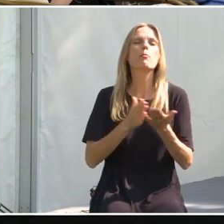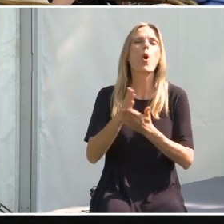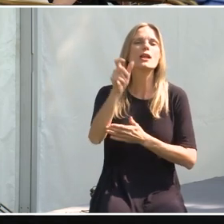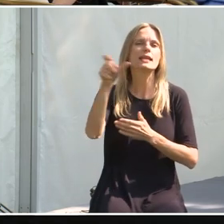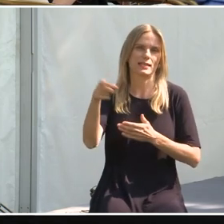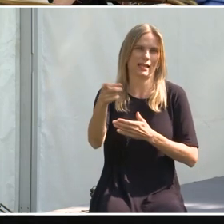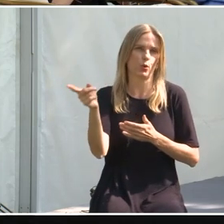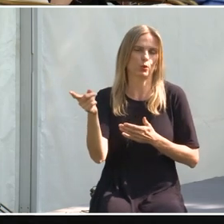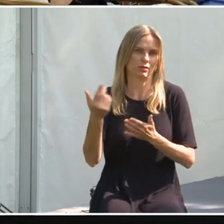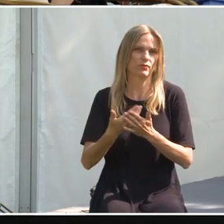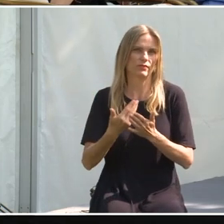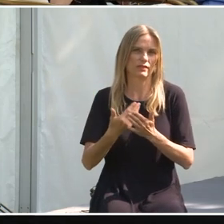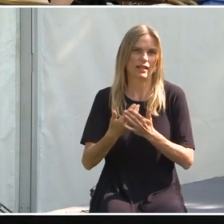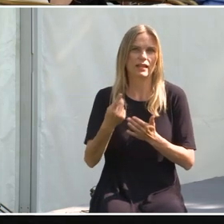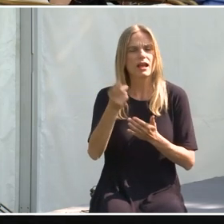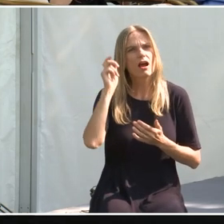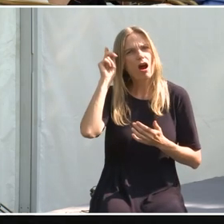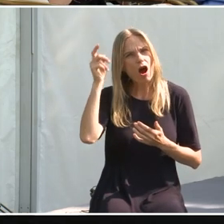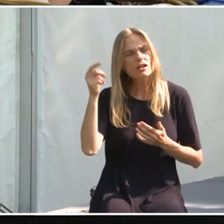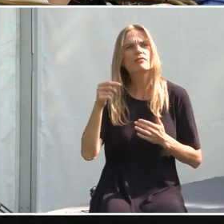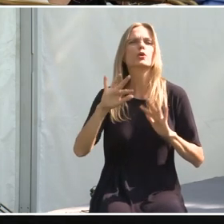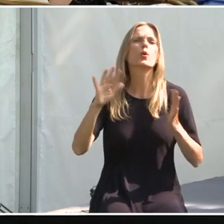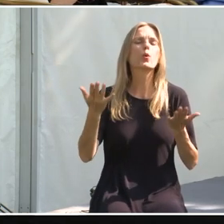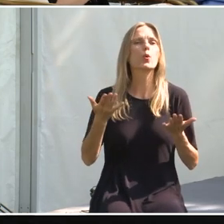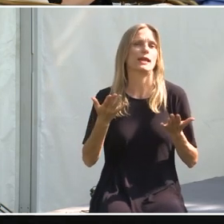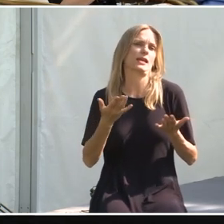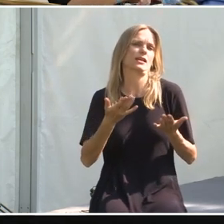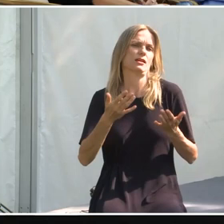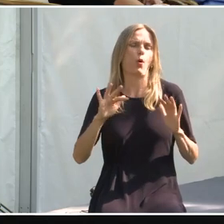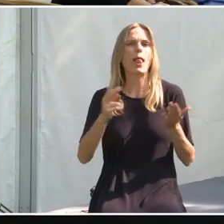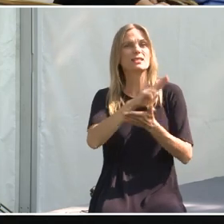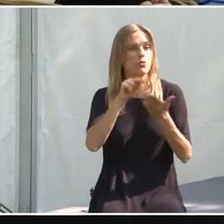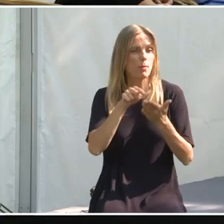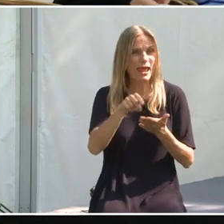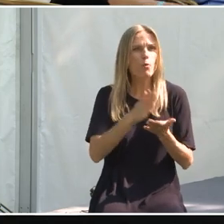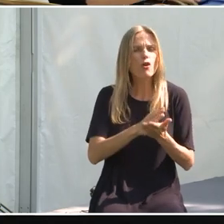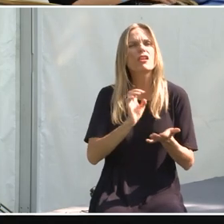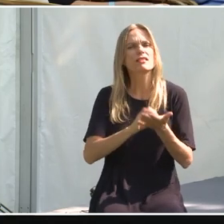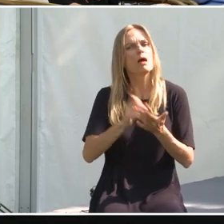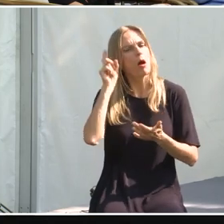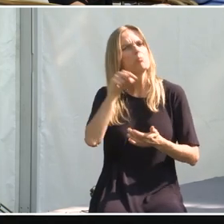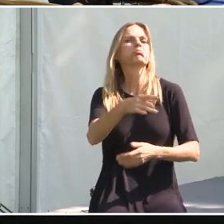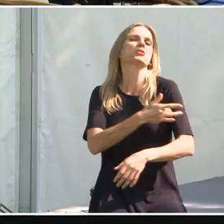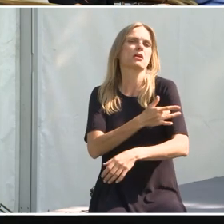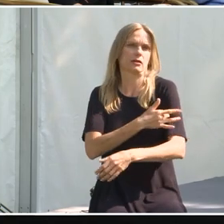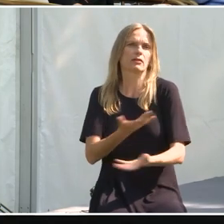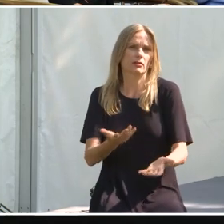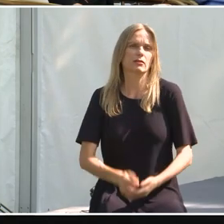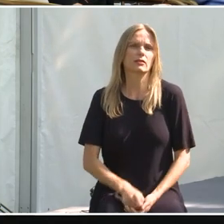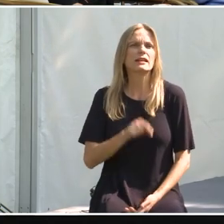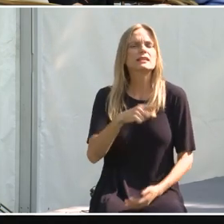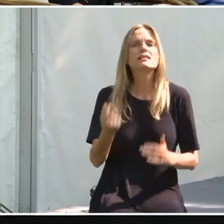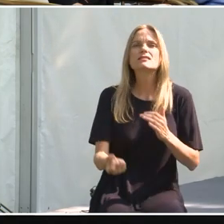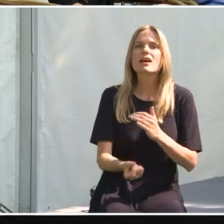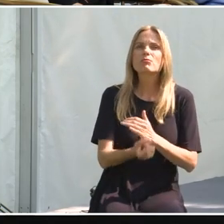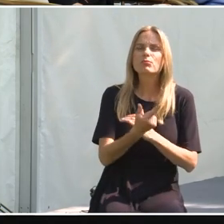is that you're weak when you have problems, you're a snowflake. And I feel like this, when this comes from the almost